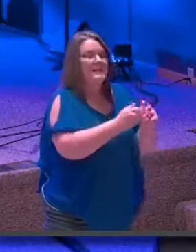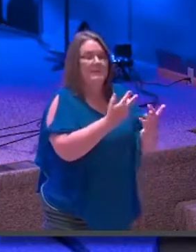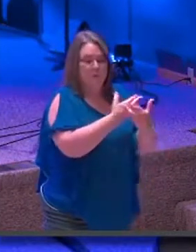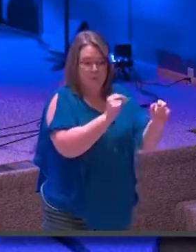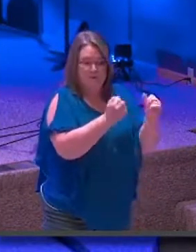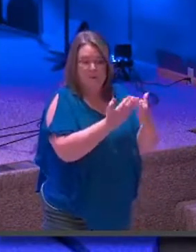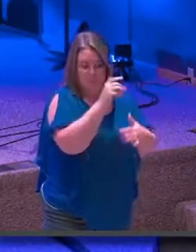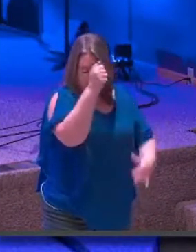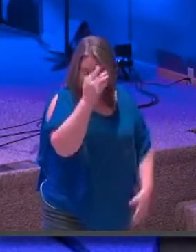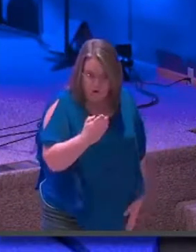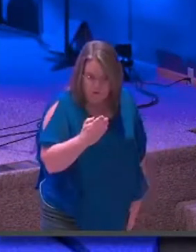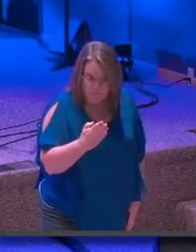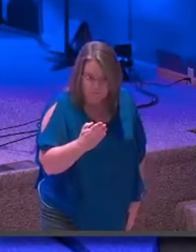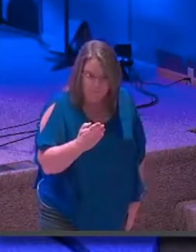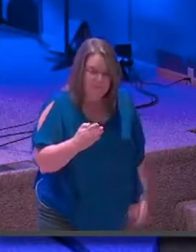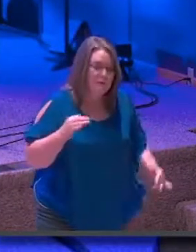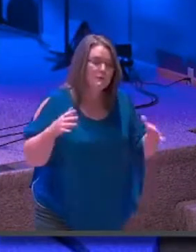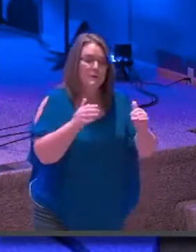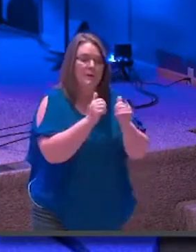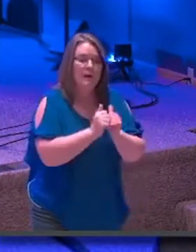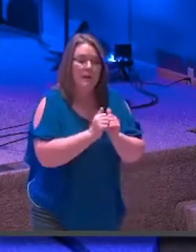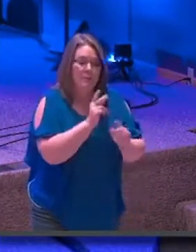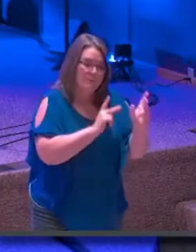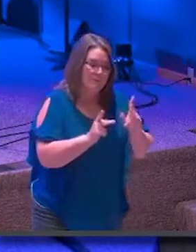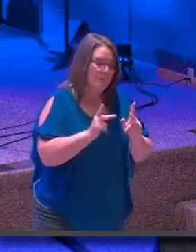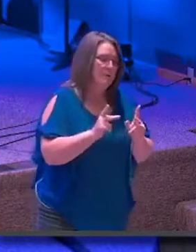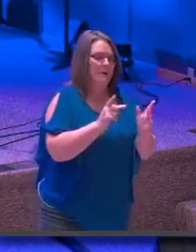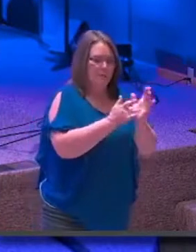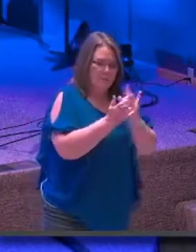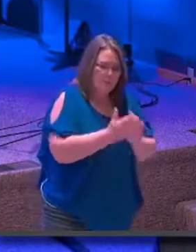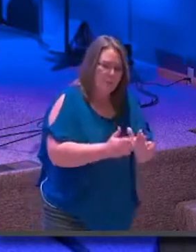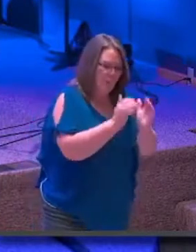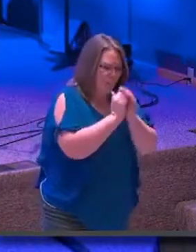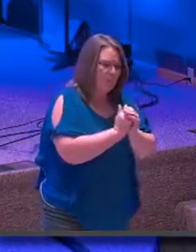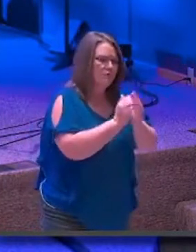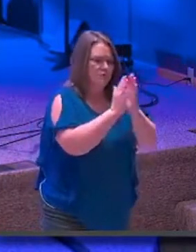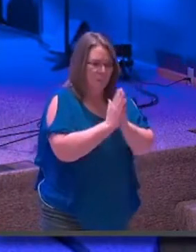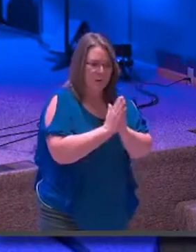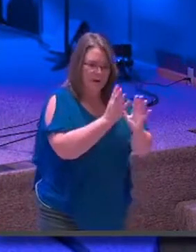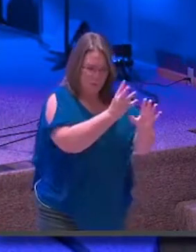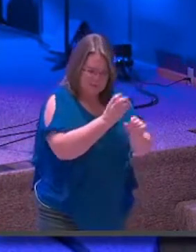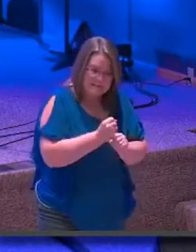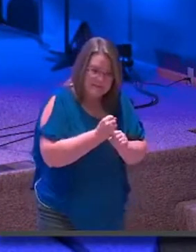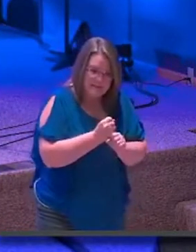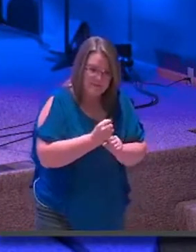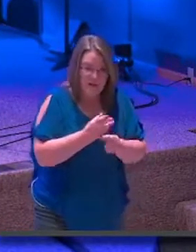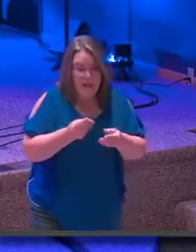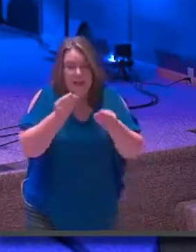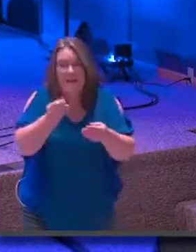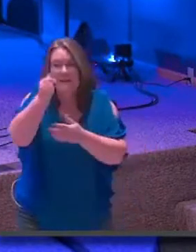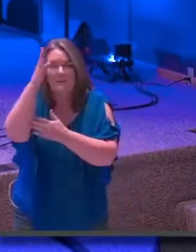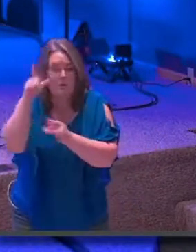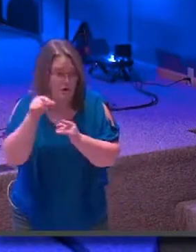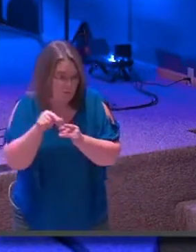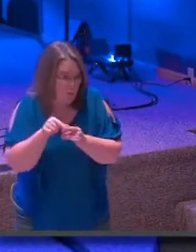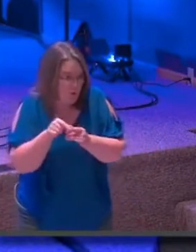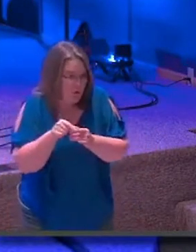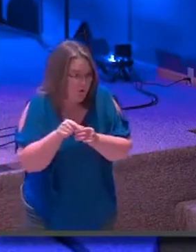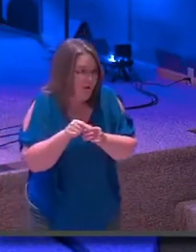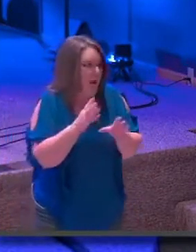And so the gathering of the saints to worship, to pray, to receive and give God's word, and to